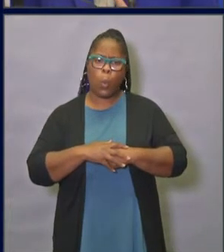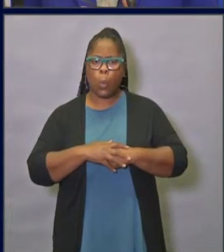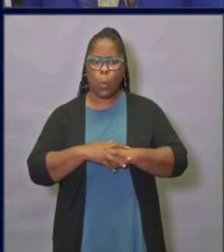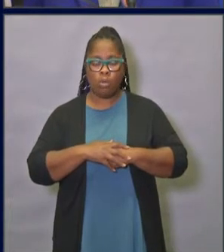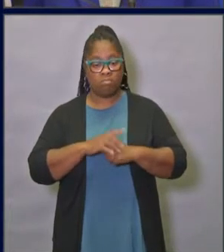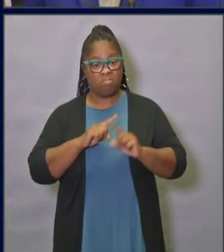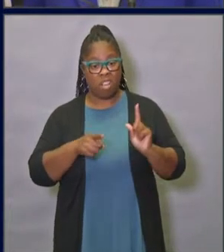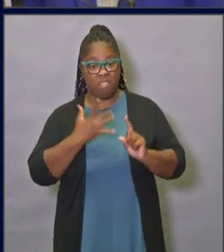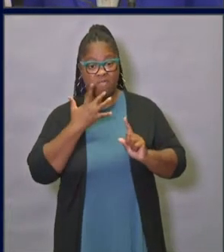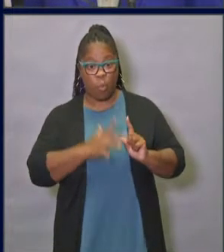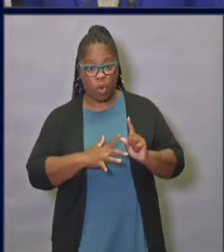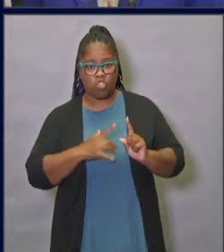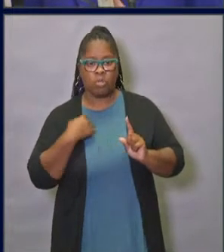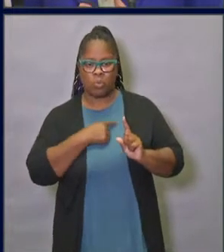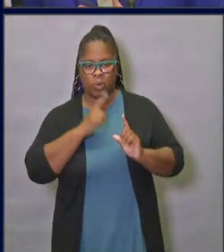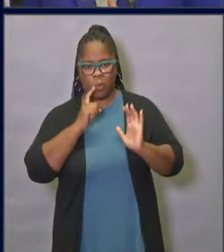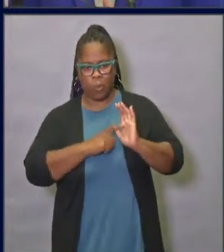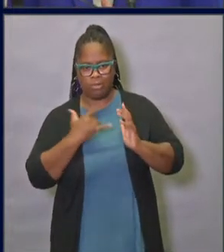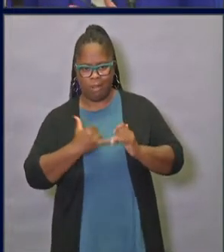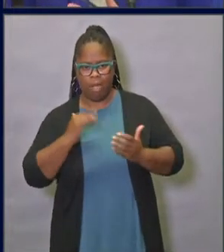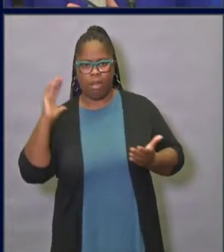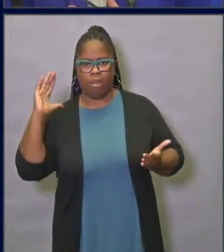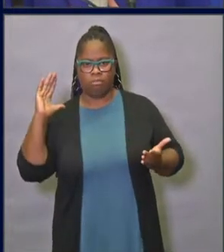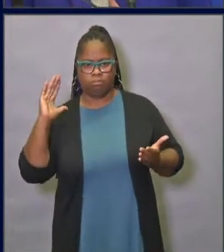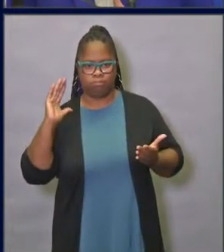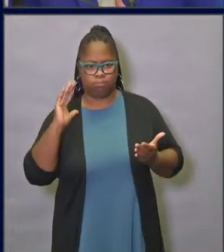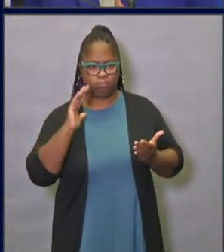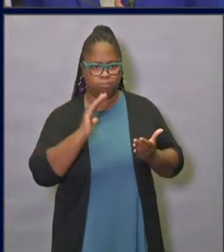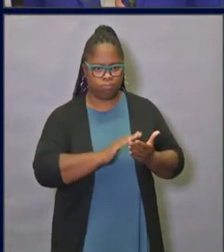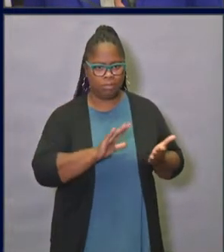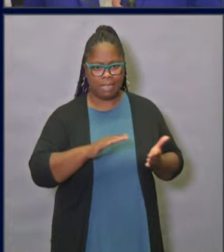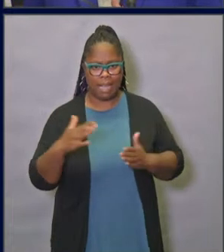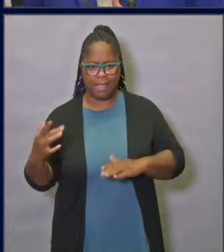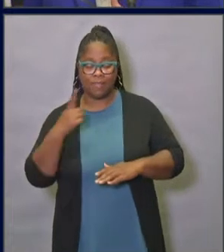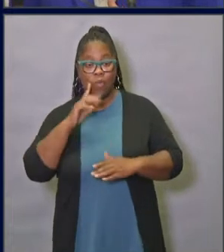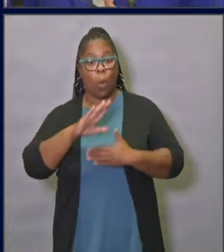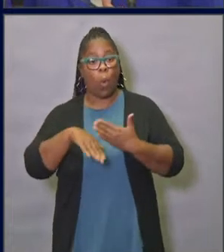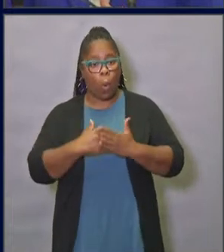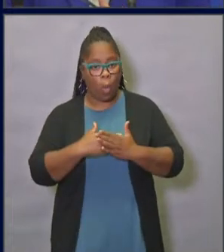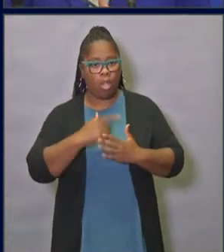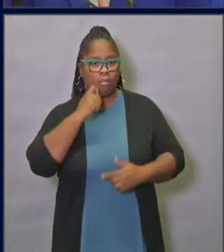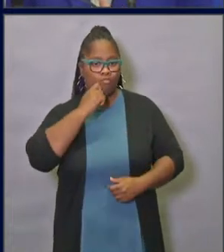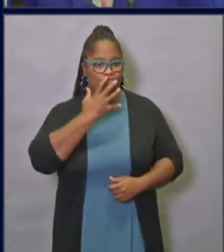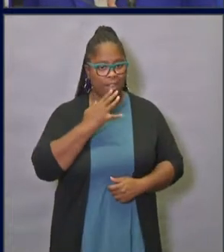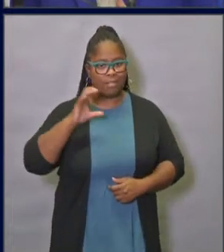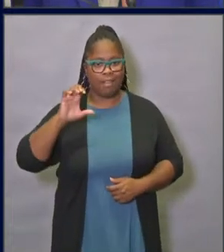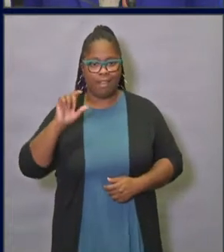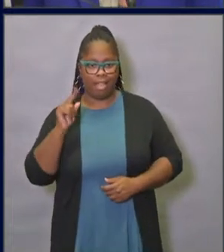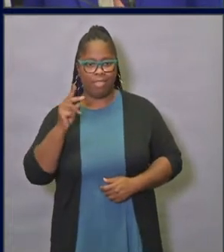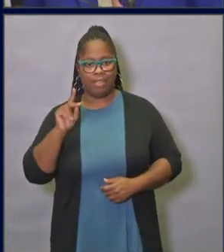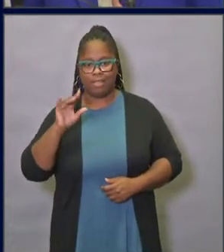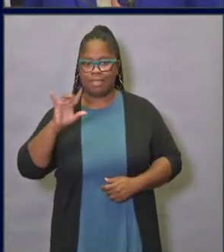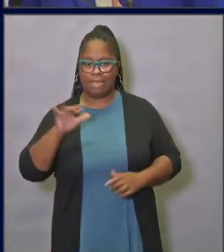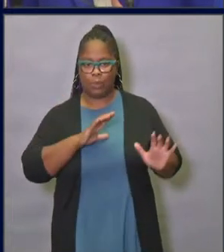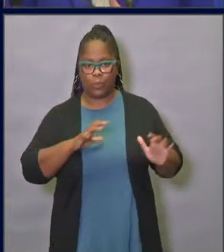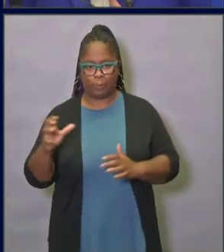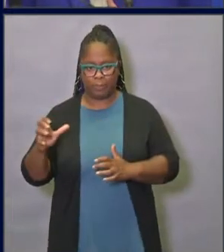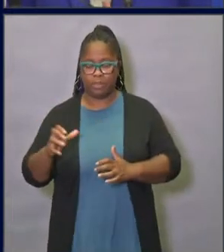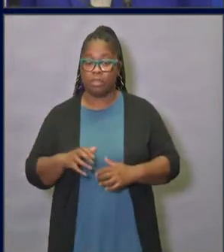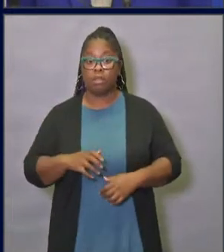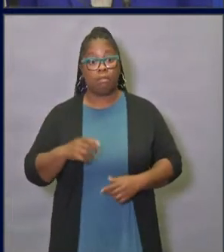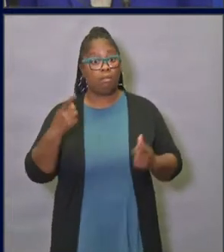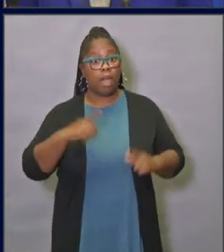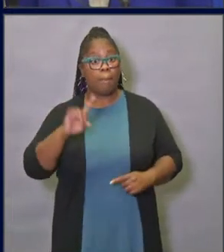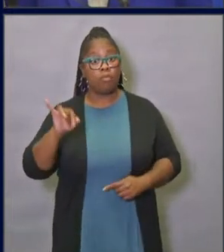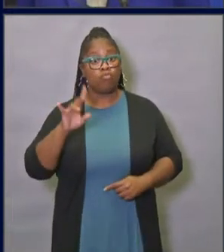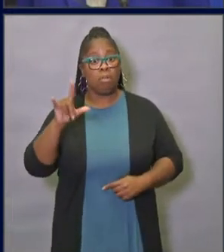slide, fortunately seeing decreases in deaths across all race and ethnicity groups. During the July peak,